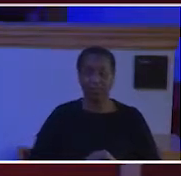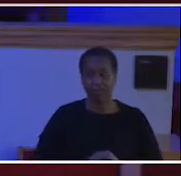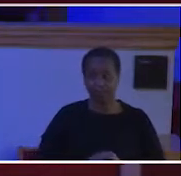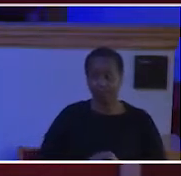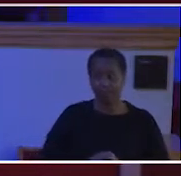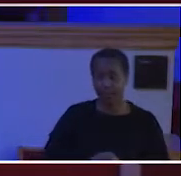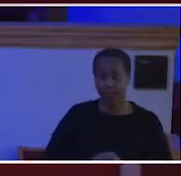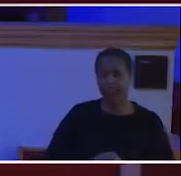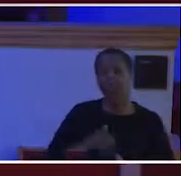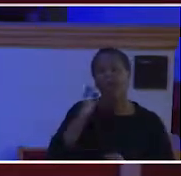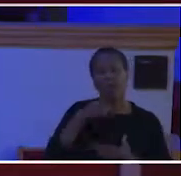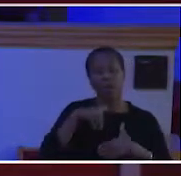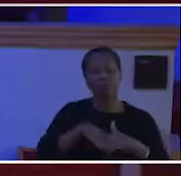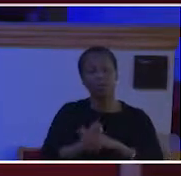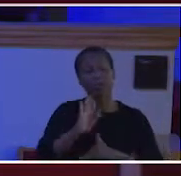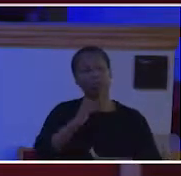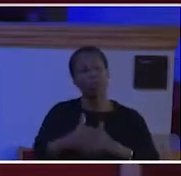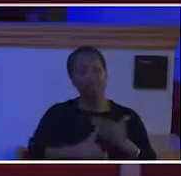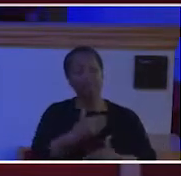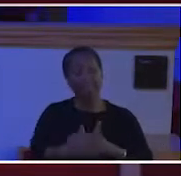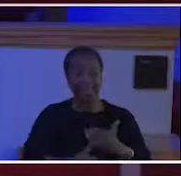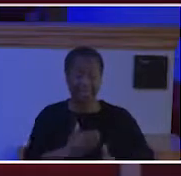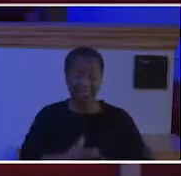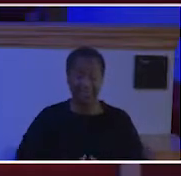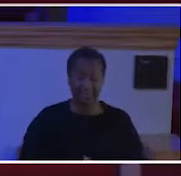for the birthing process.